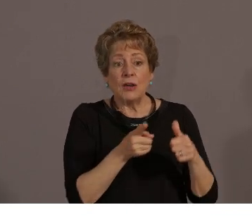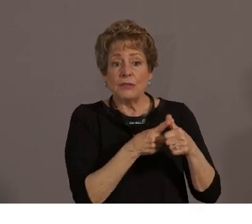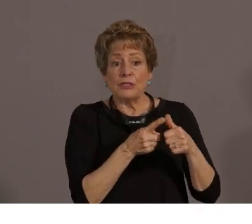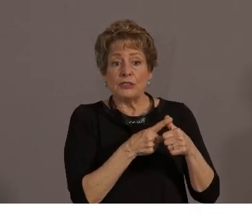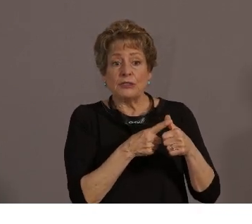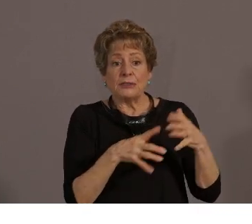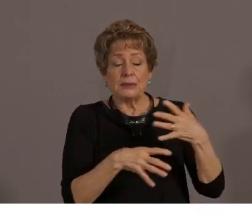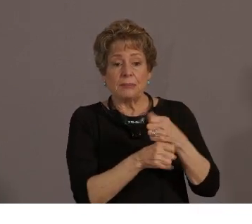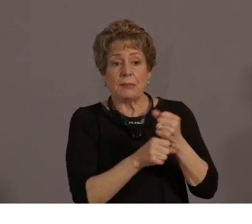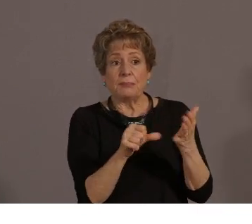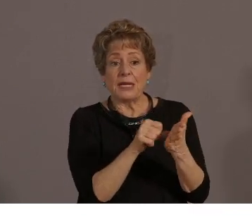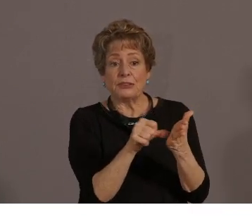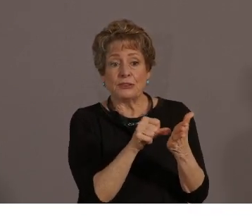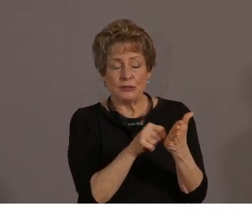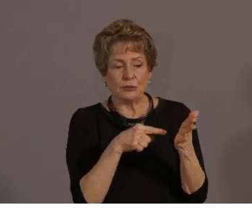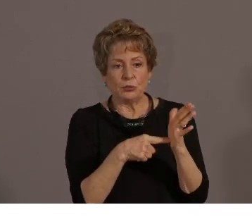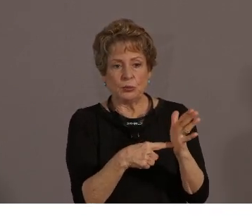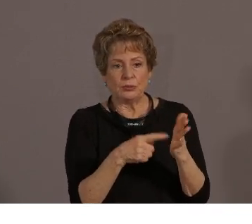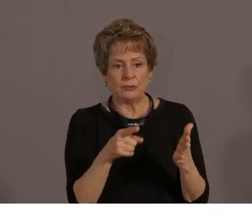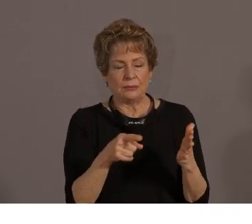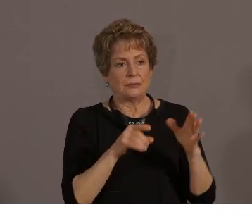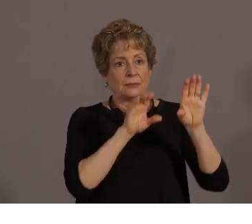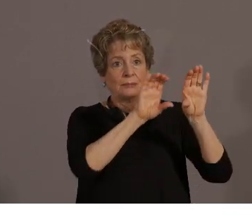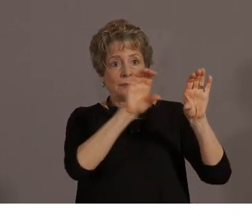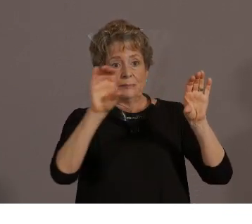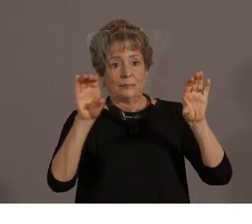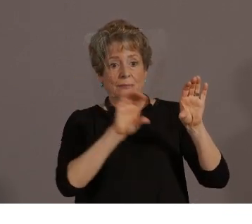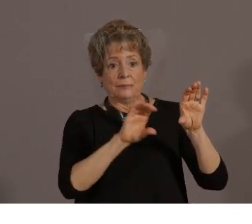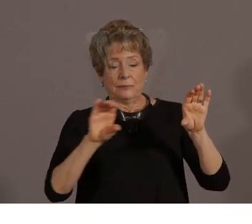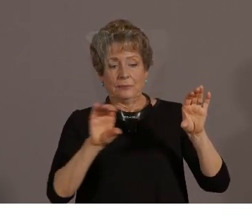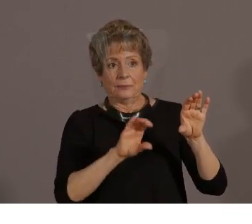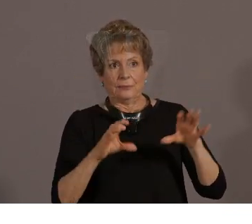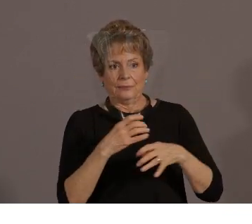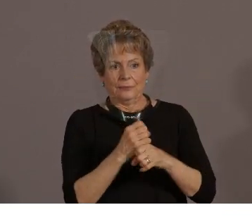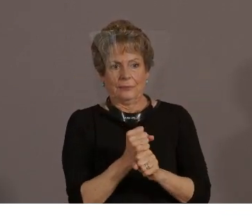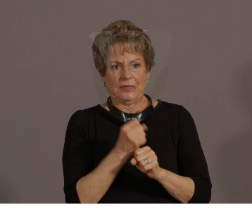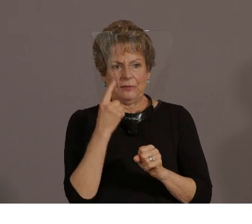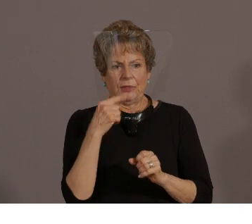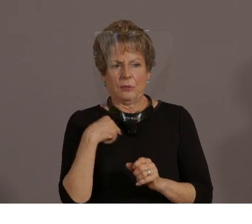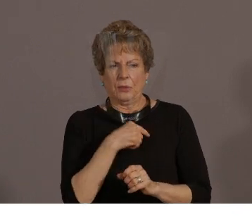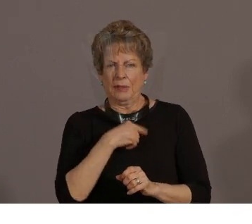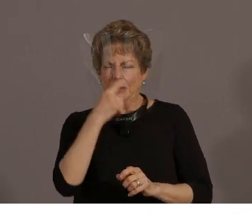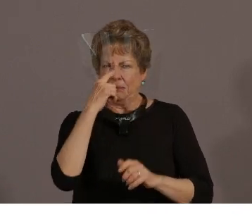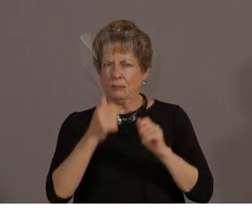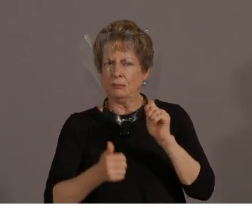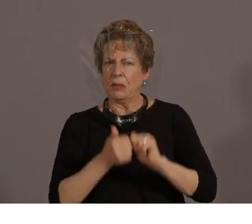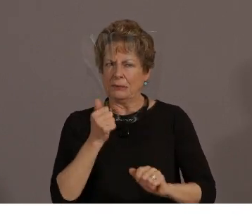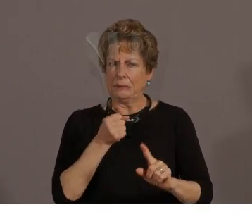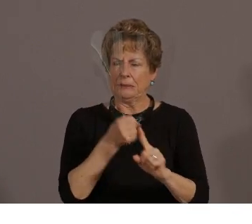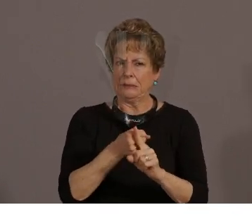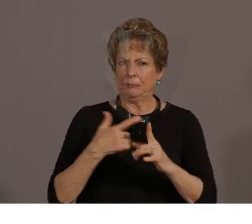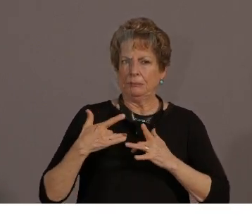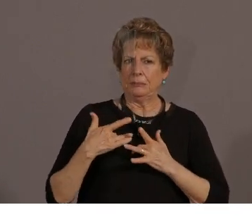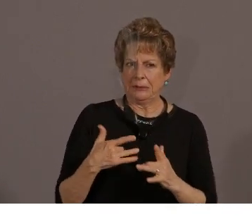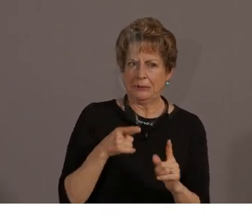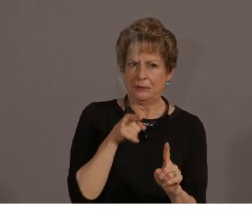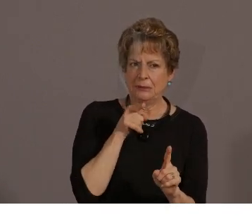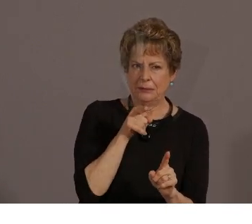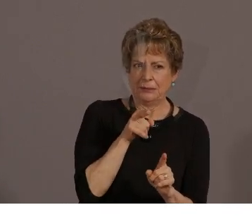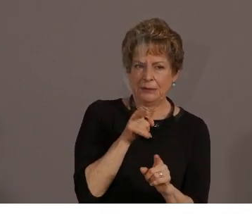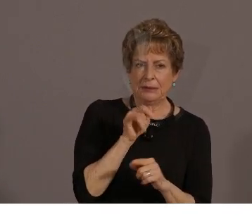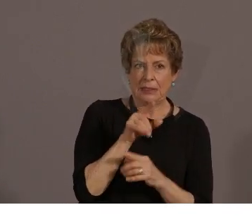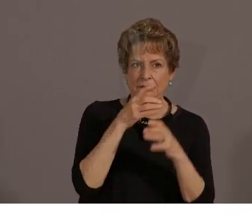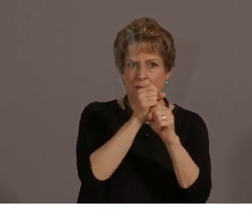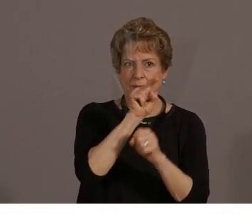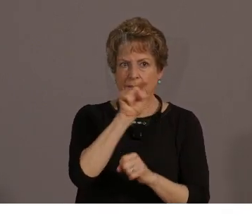pandemic. So you'll see that the cases and the death data remains unchanged from the previous summary